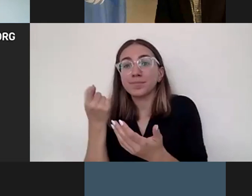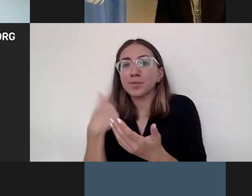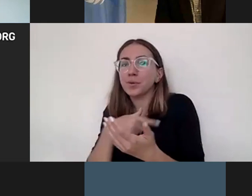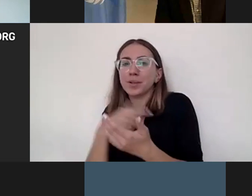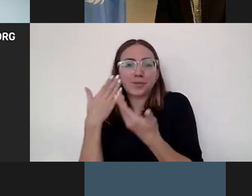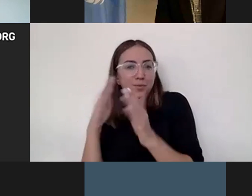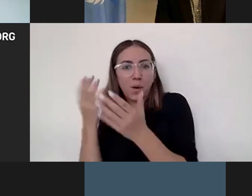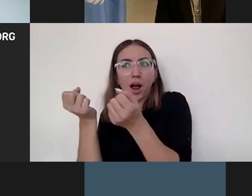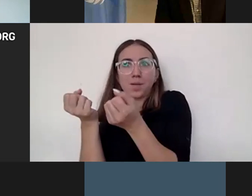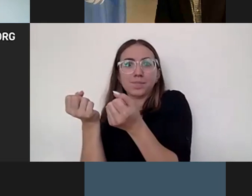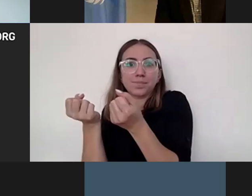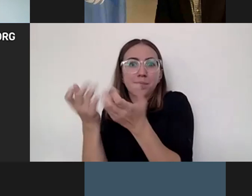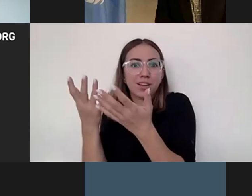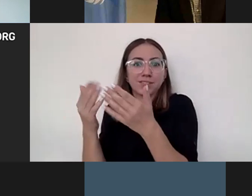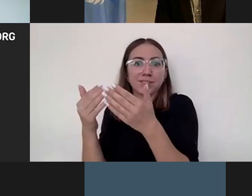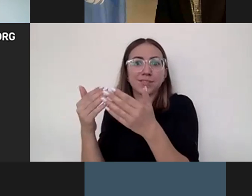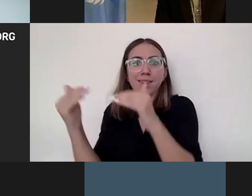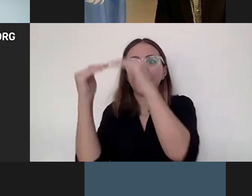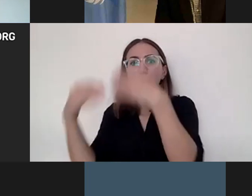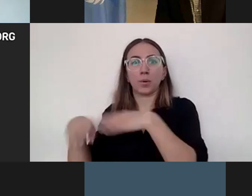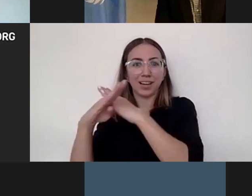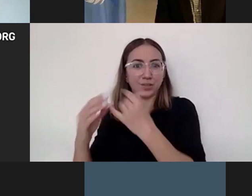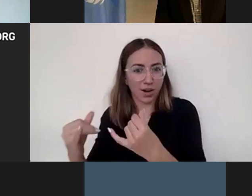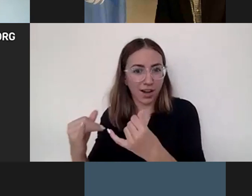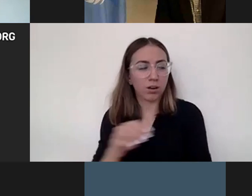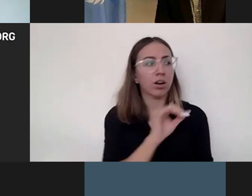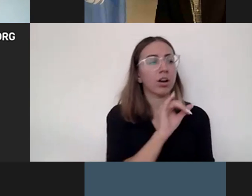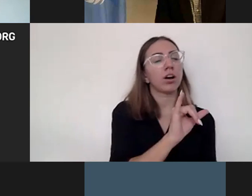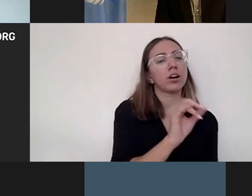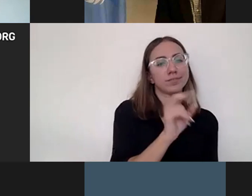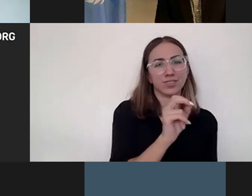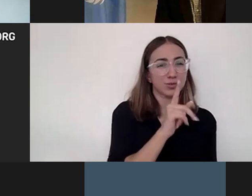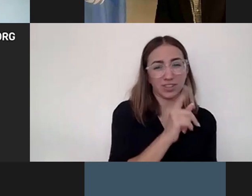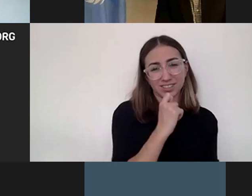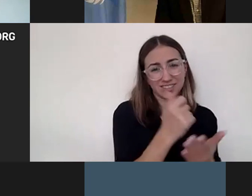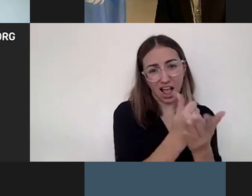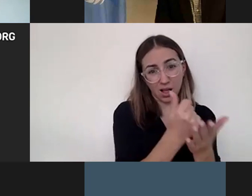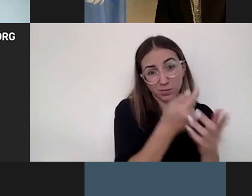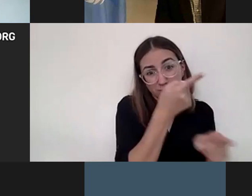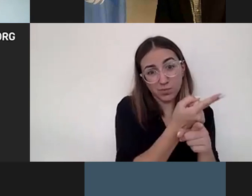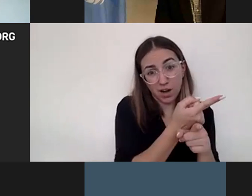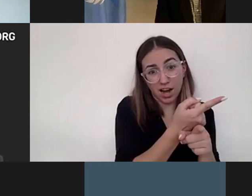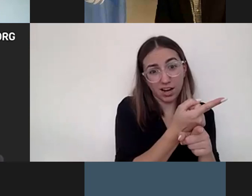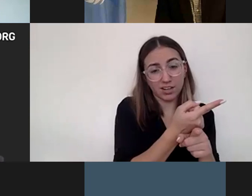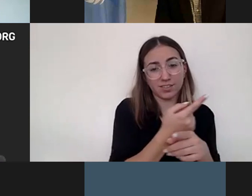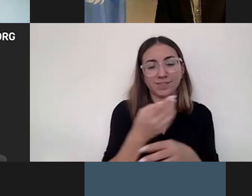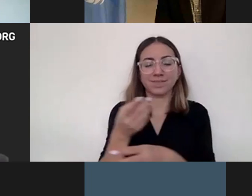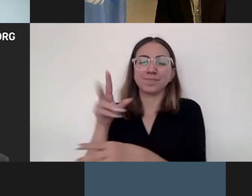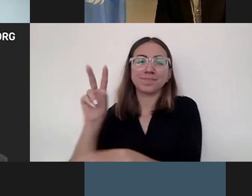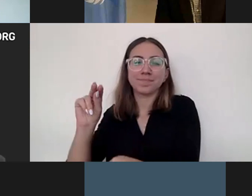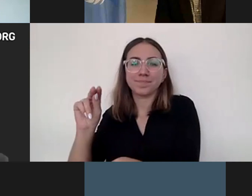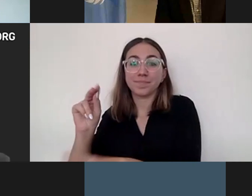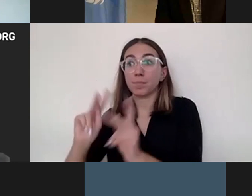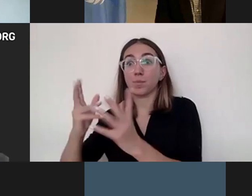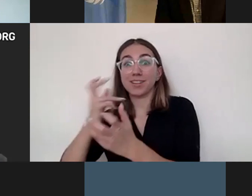still get the booster regardless of what your titer is. I see. So that's not helpful at all. There's no reason to do that. People want to see a